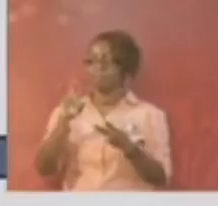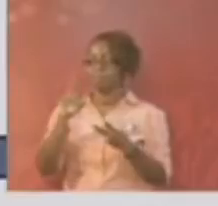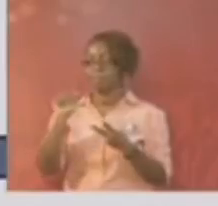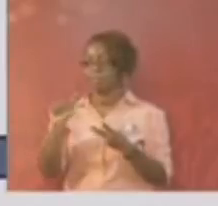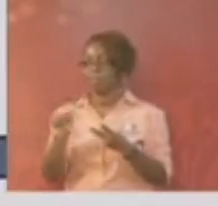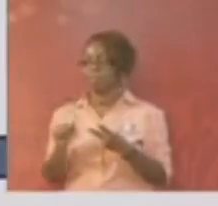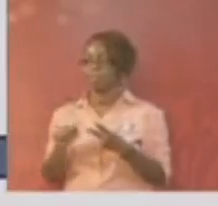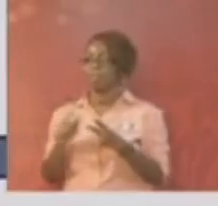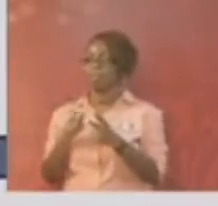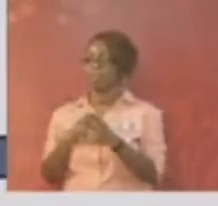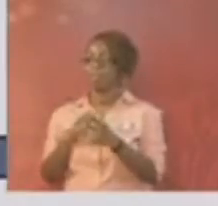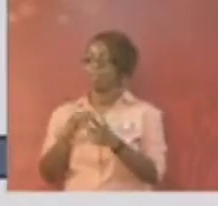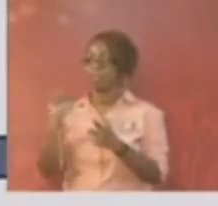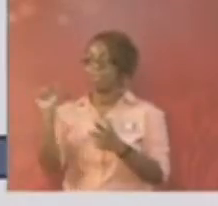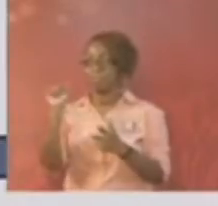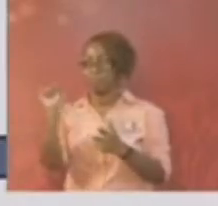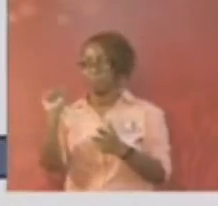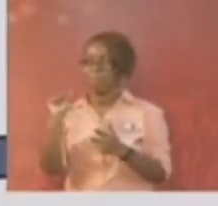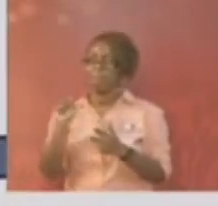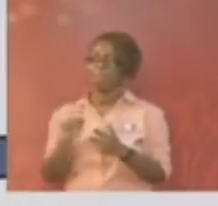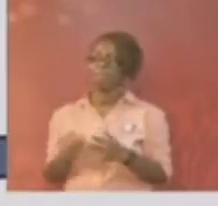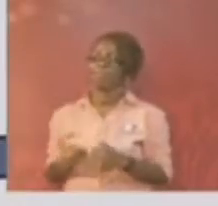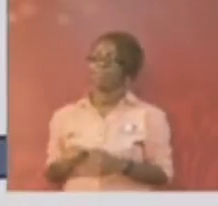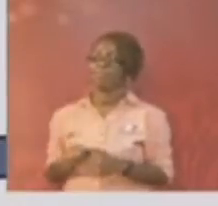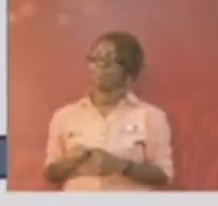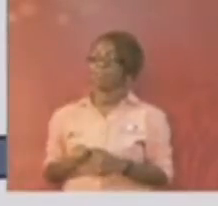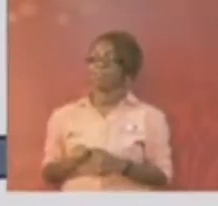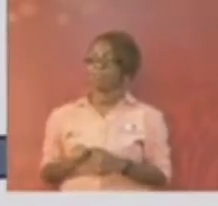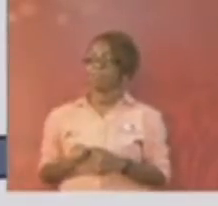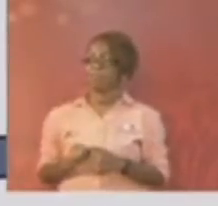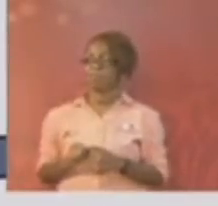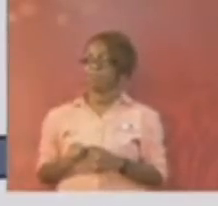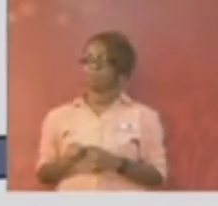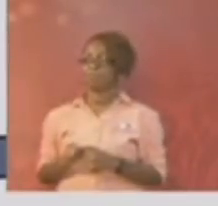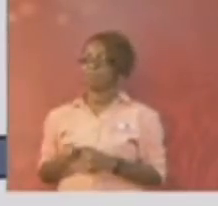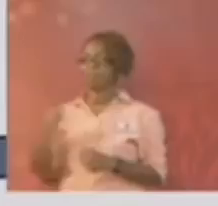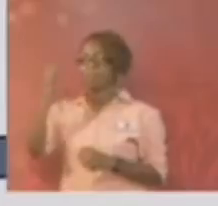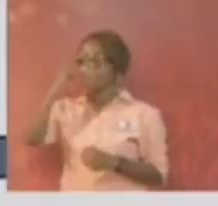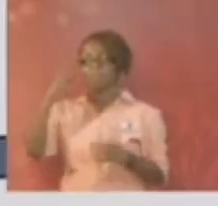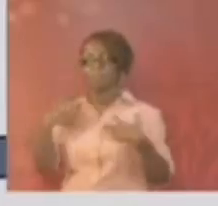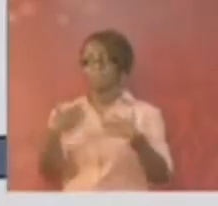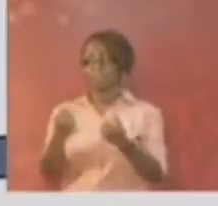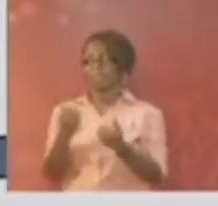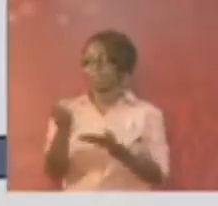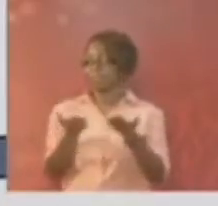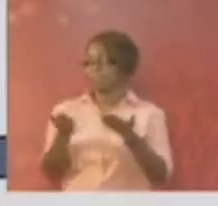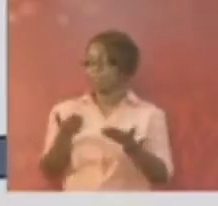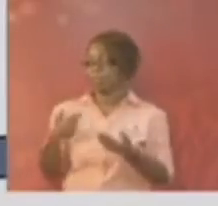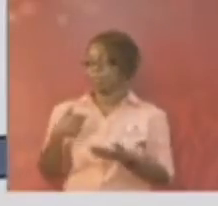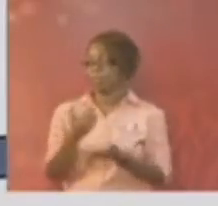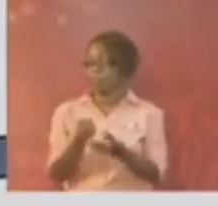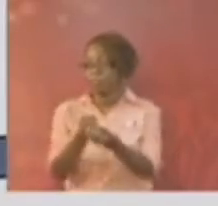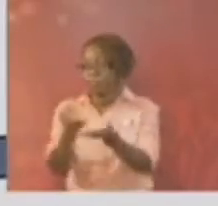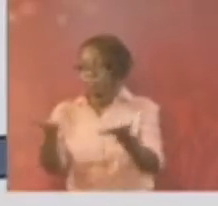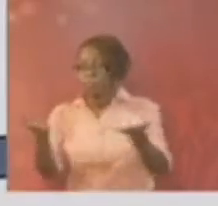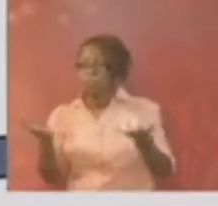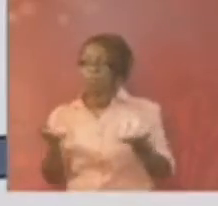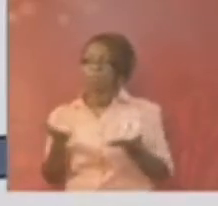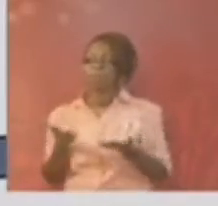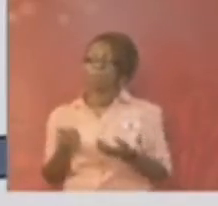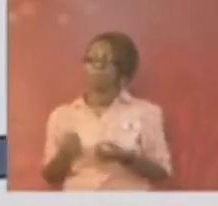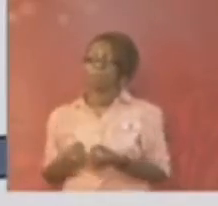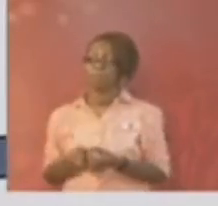And as a result, the mental health services that we provide in the region have had to